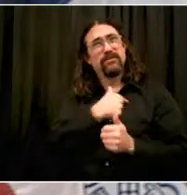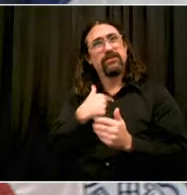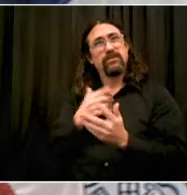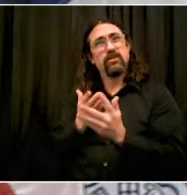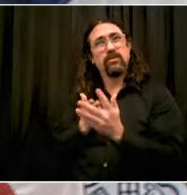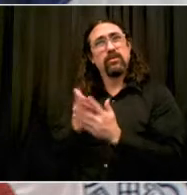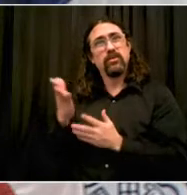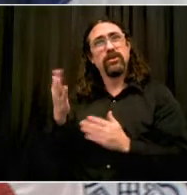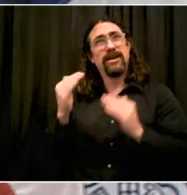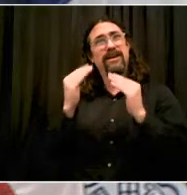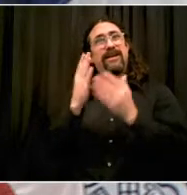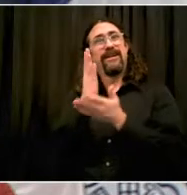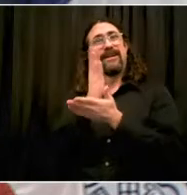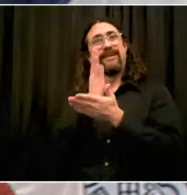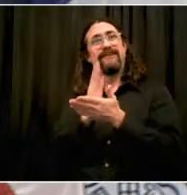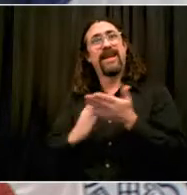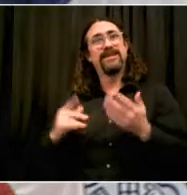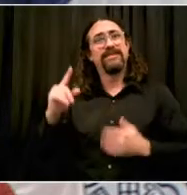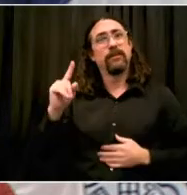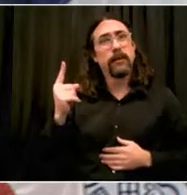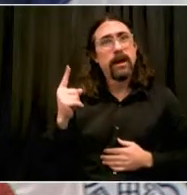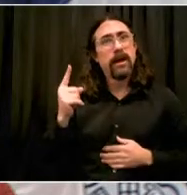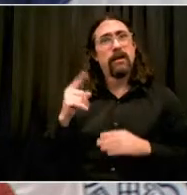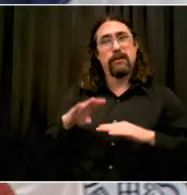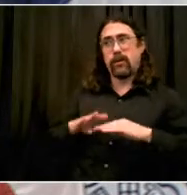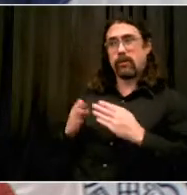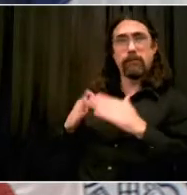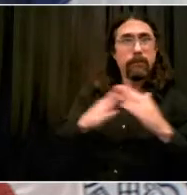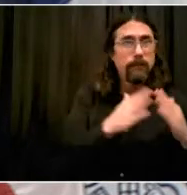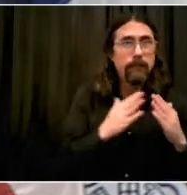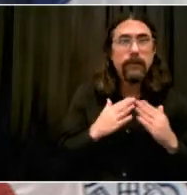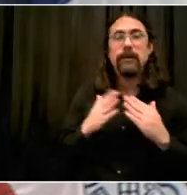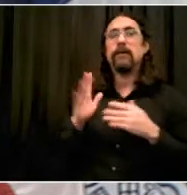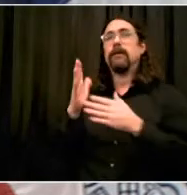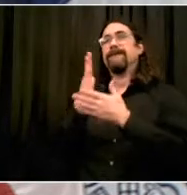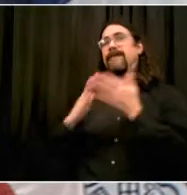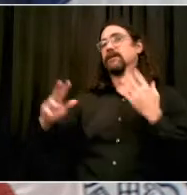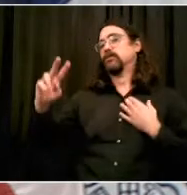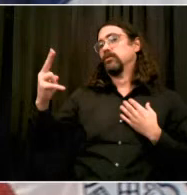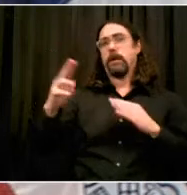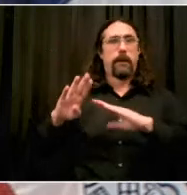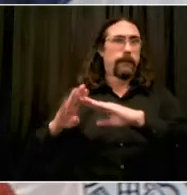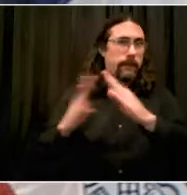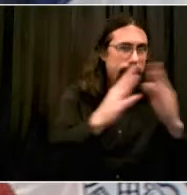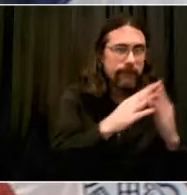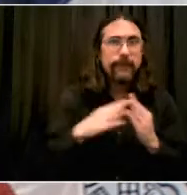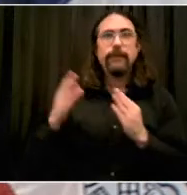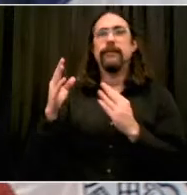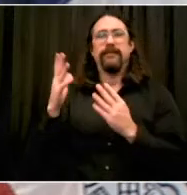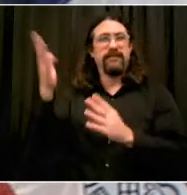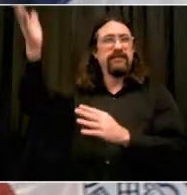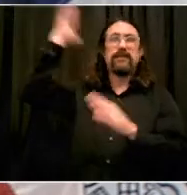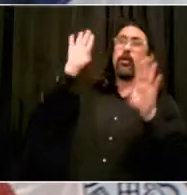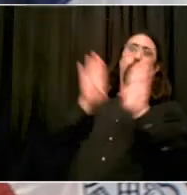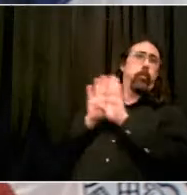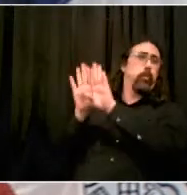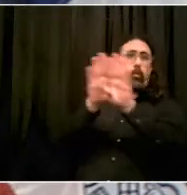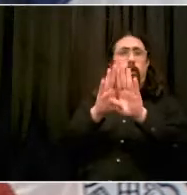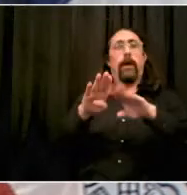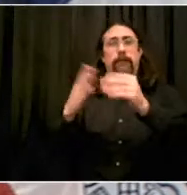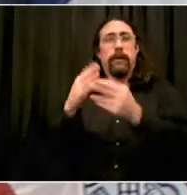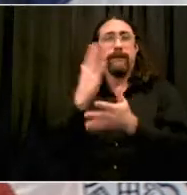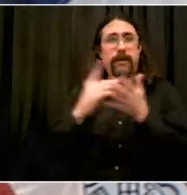So there's been a lot of coordination, there continues to be. But now the numbers that the state will